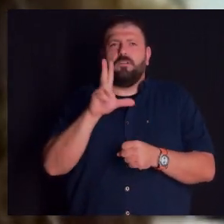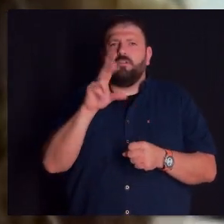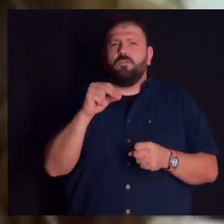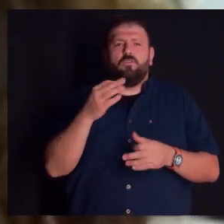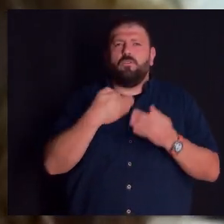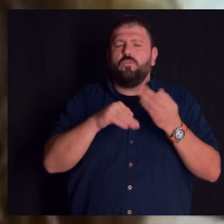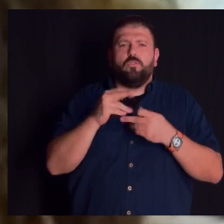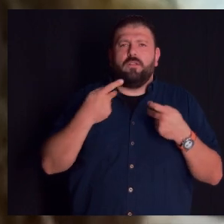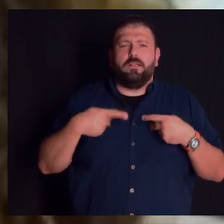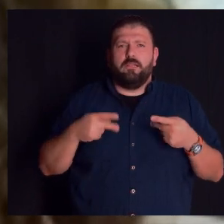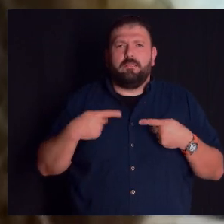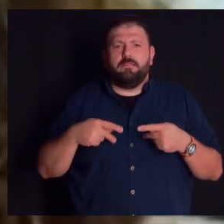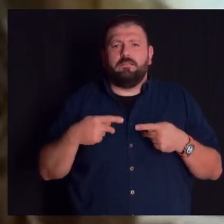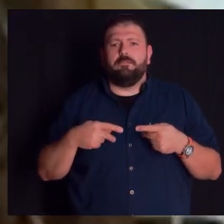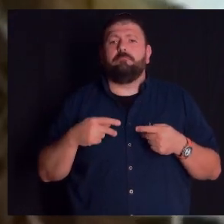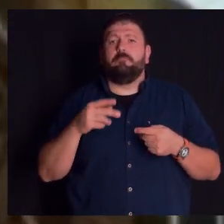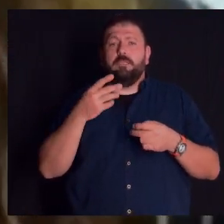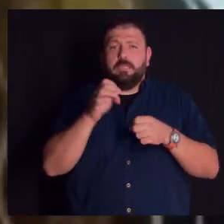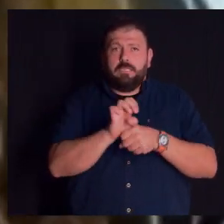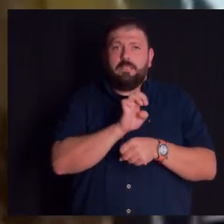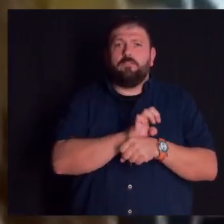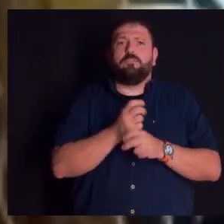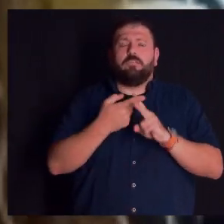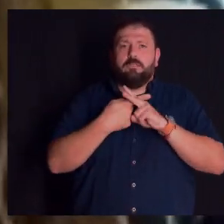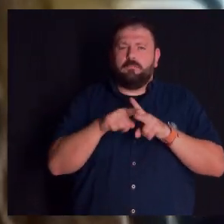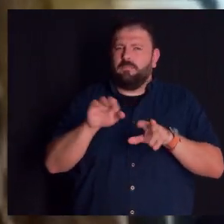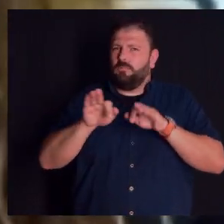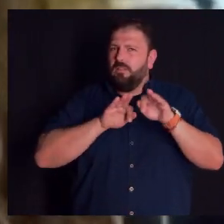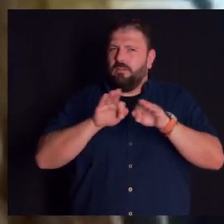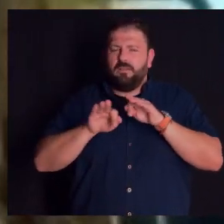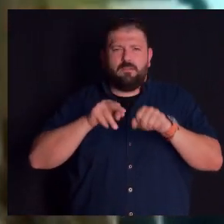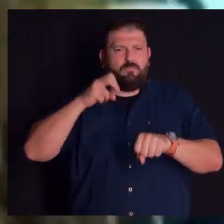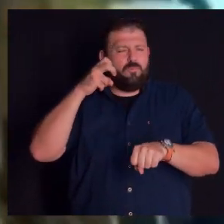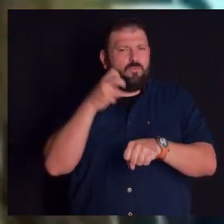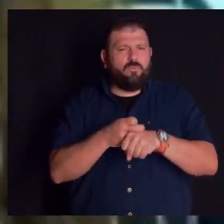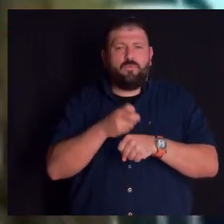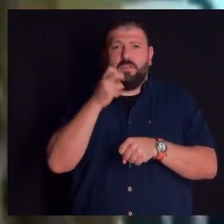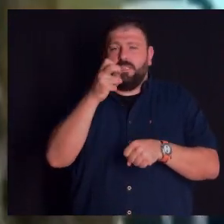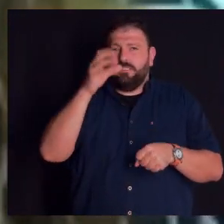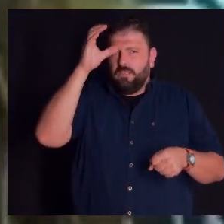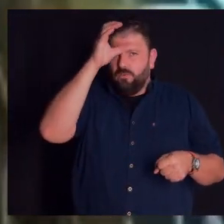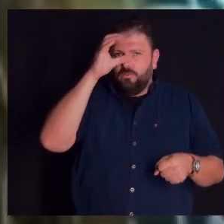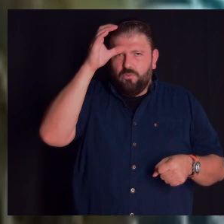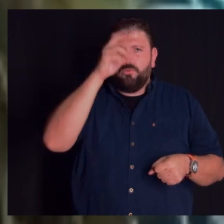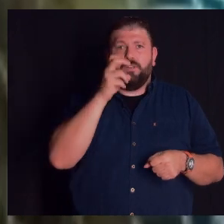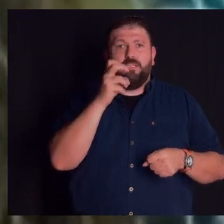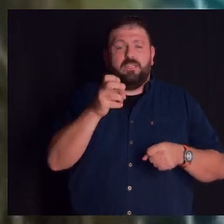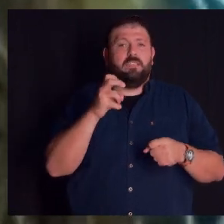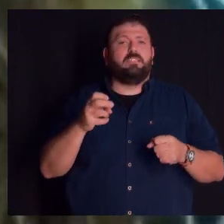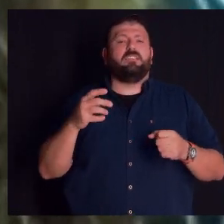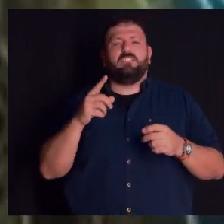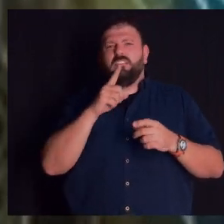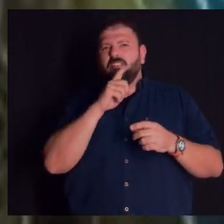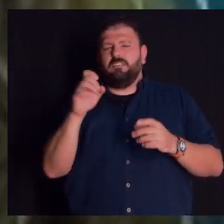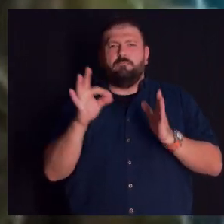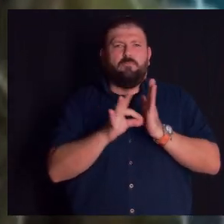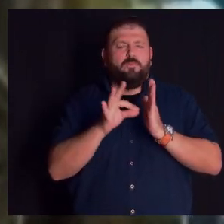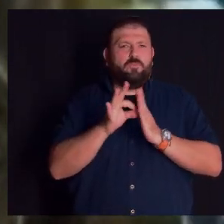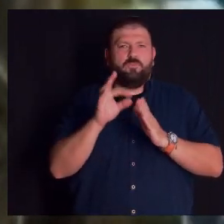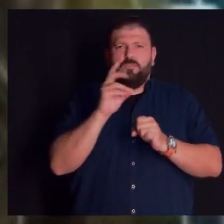not only were making all the points, so we started to work a lot on this culture of the 2,500